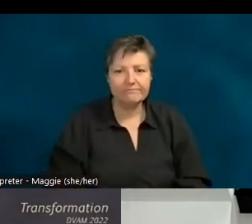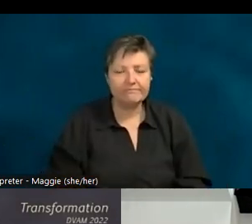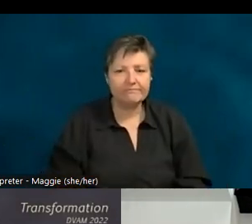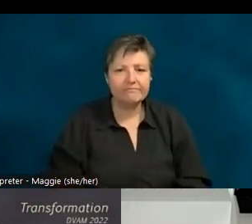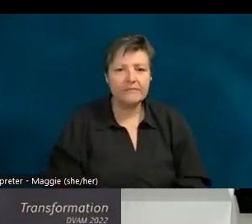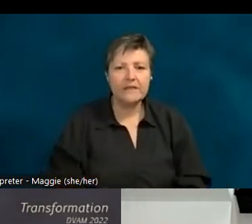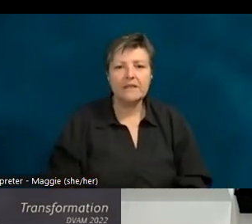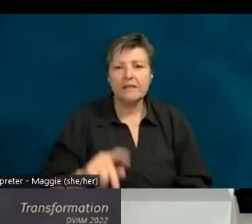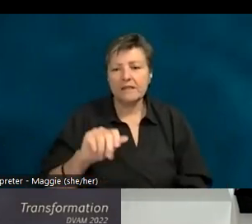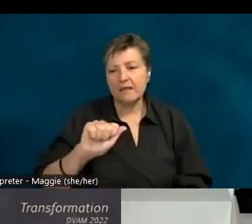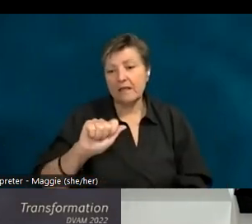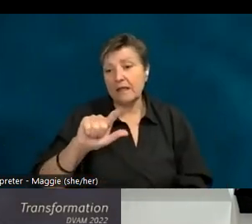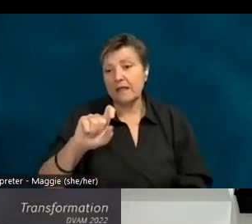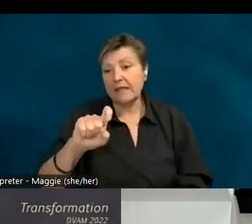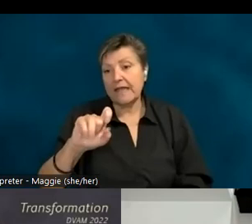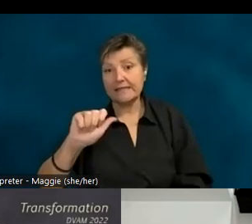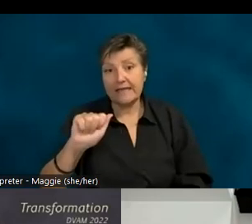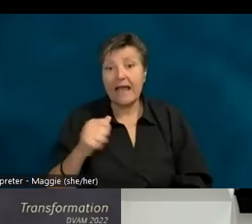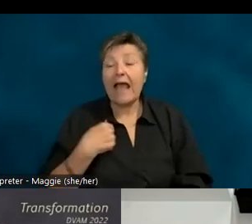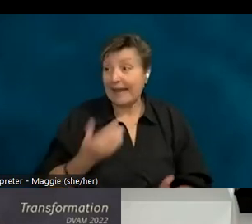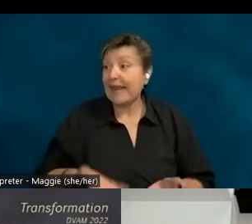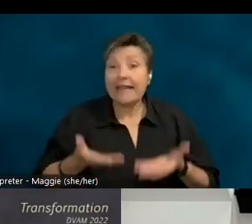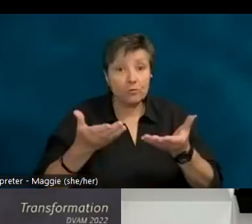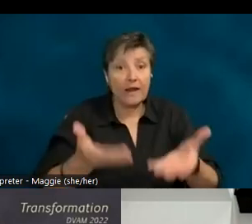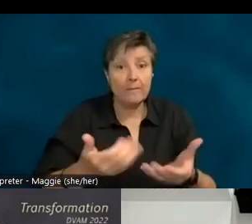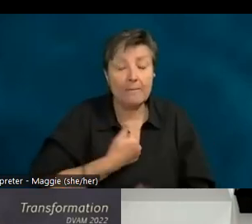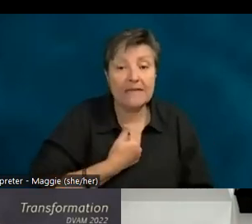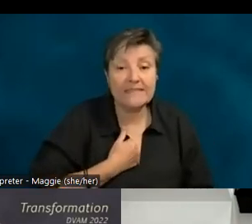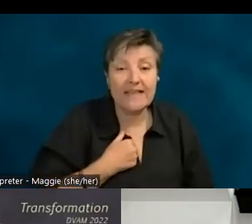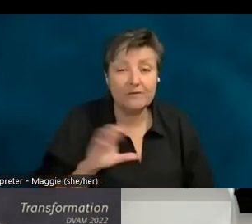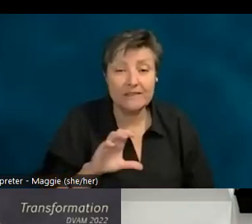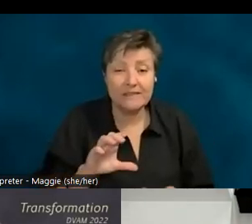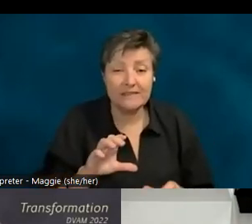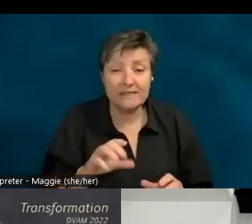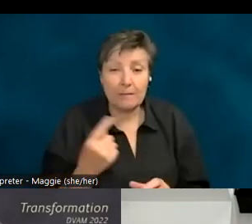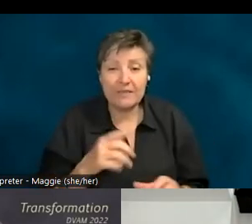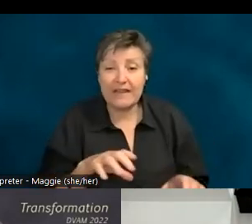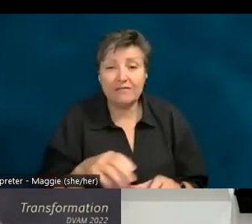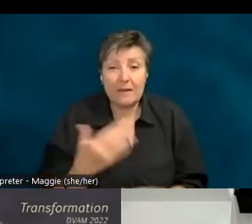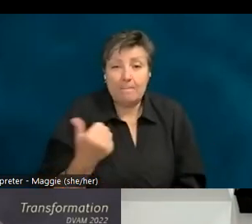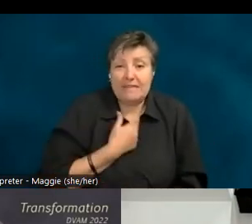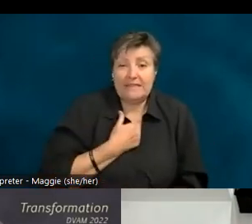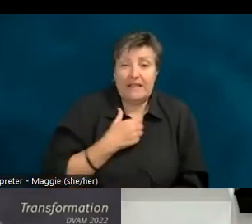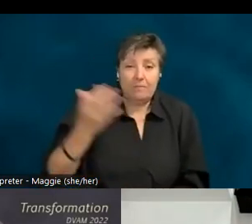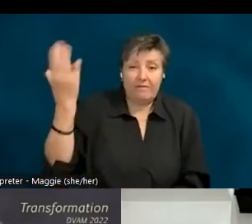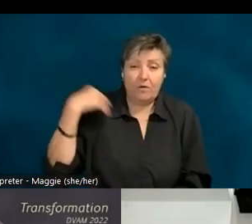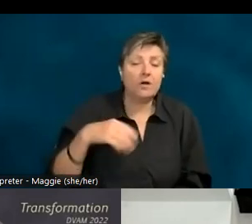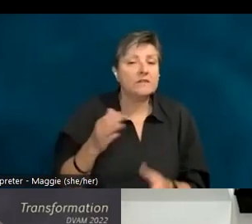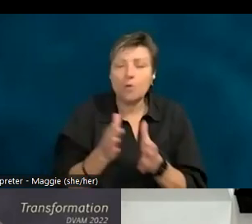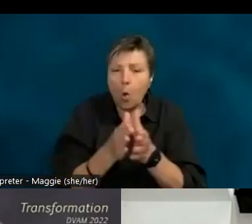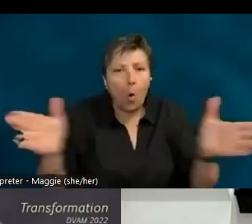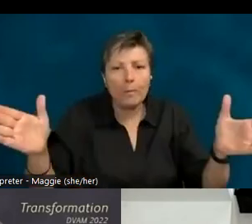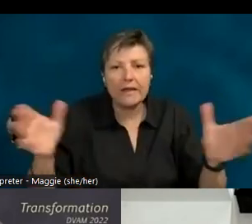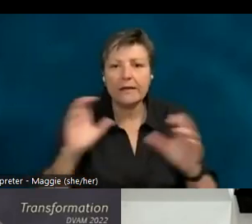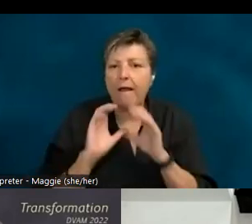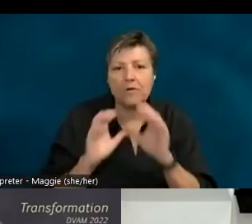I think at least one thing I can recommend, or something I've done in the past, is always just having open conversations. One of the